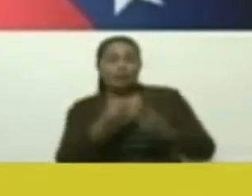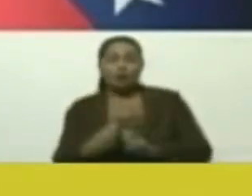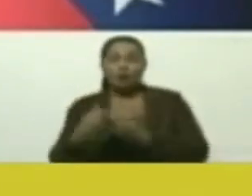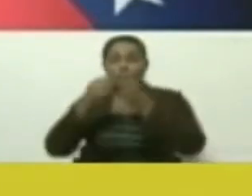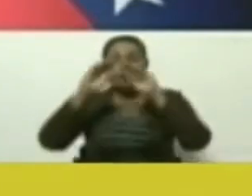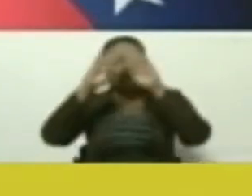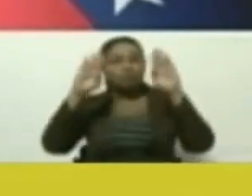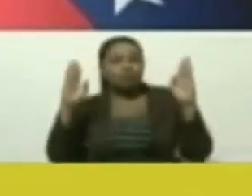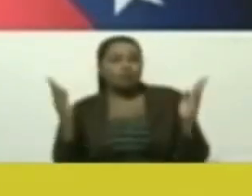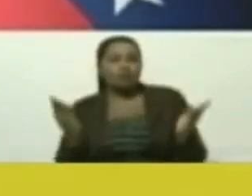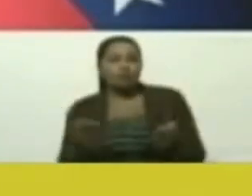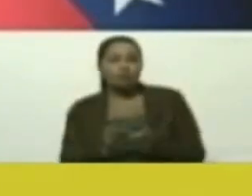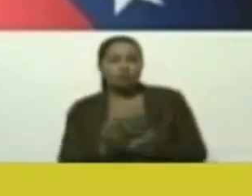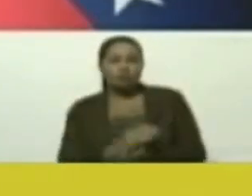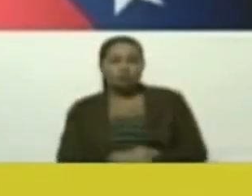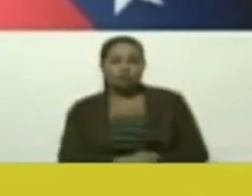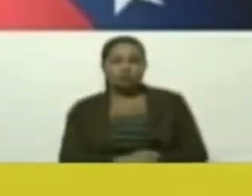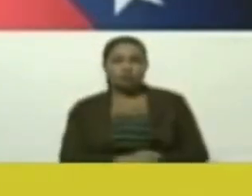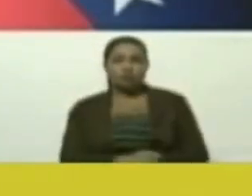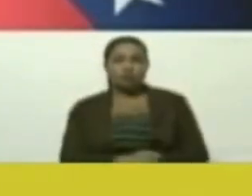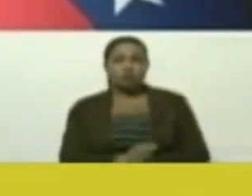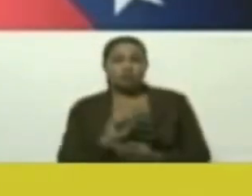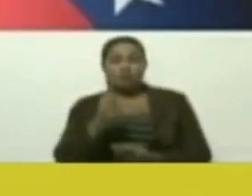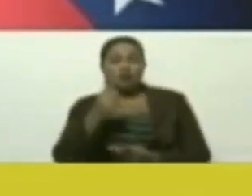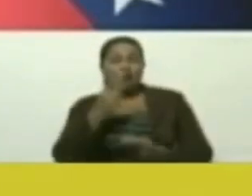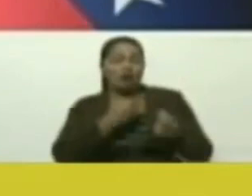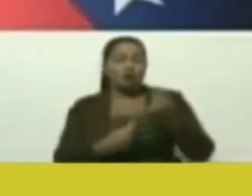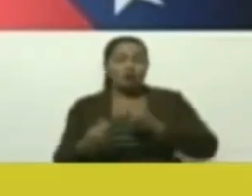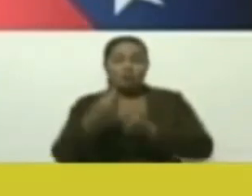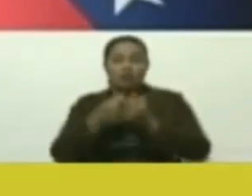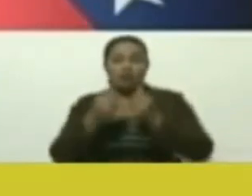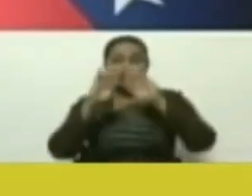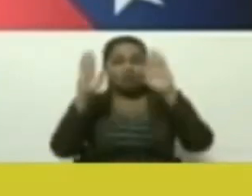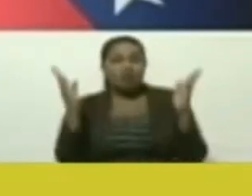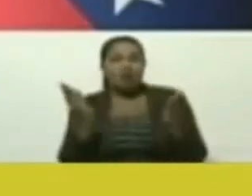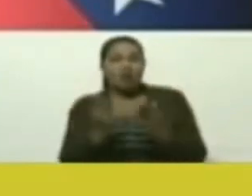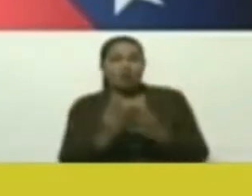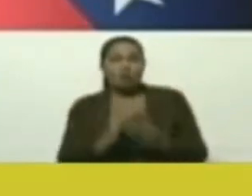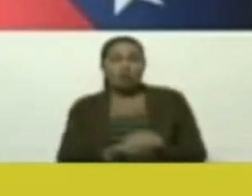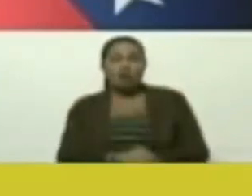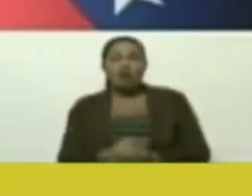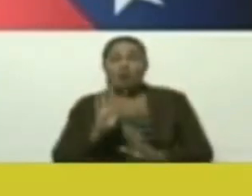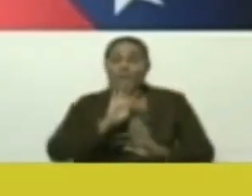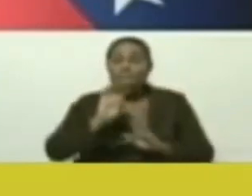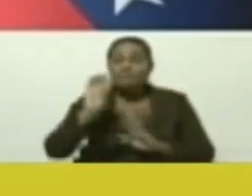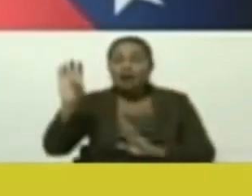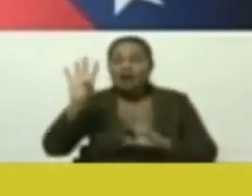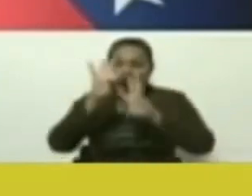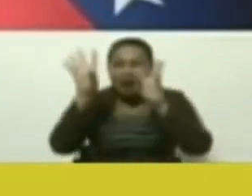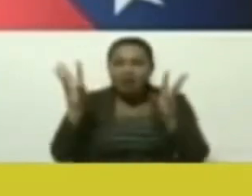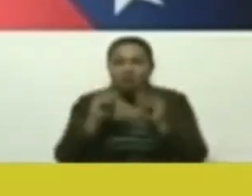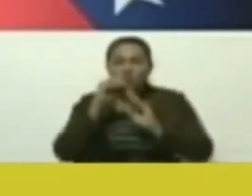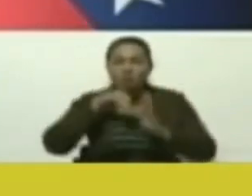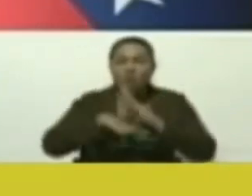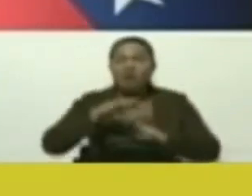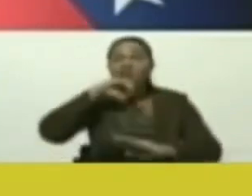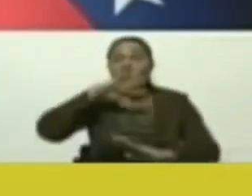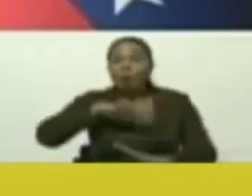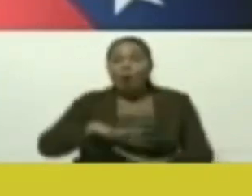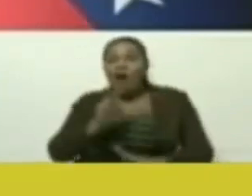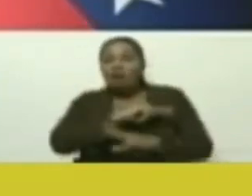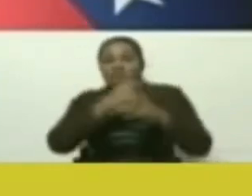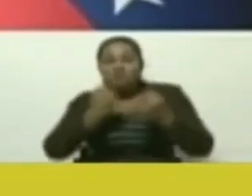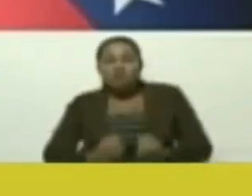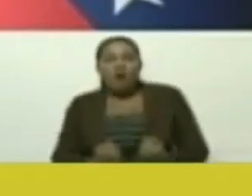It's one of the most important economies in the world. It's a country